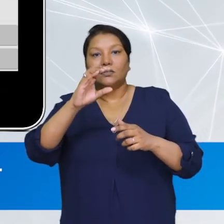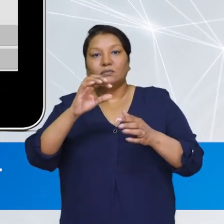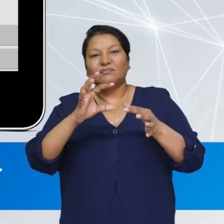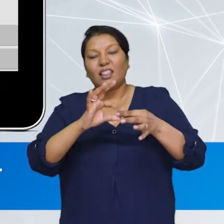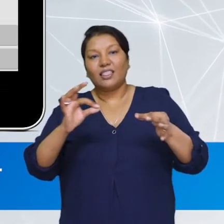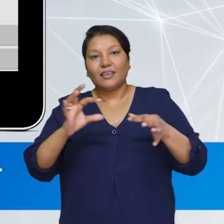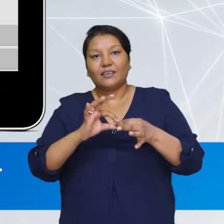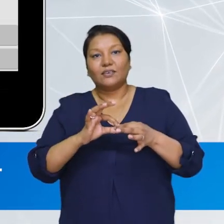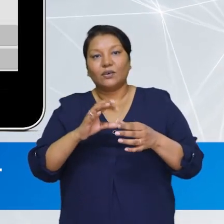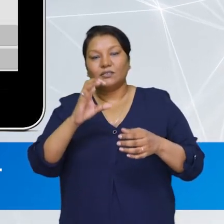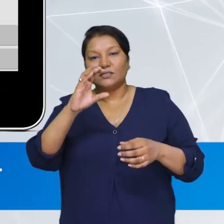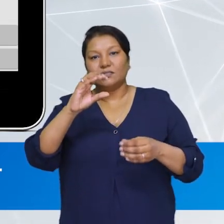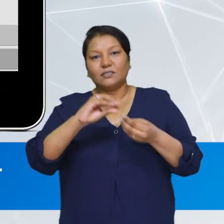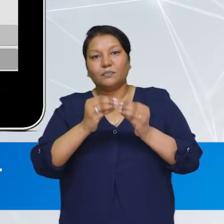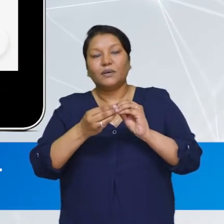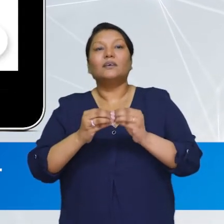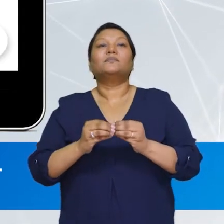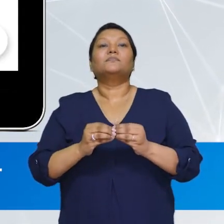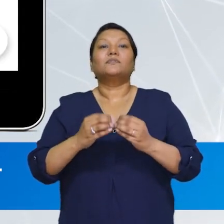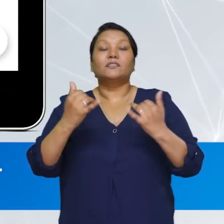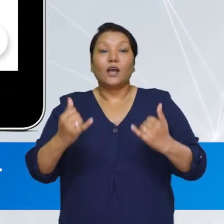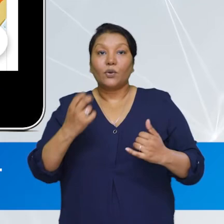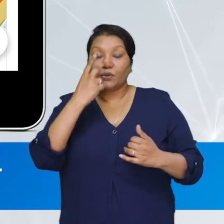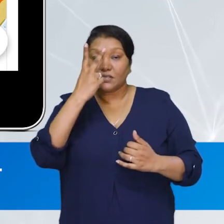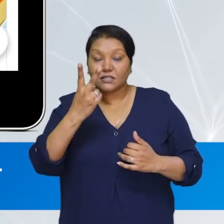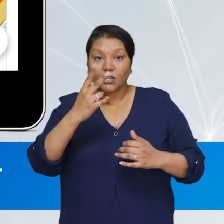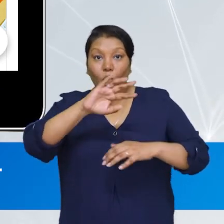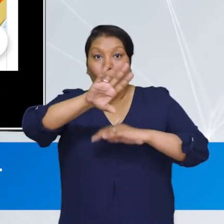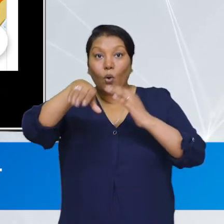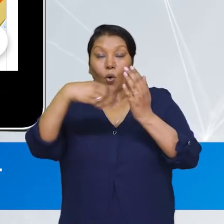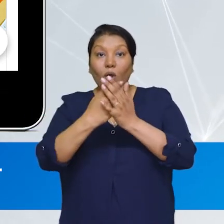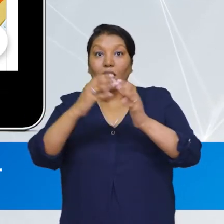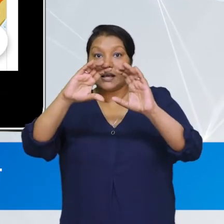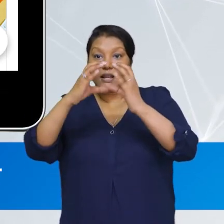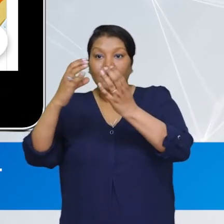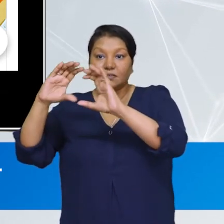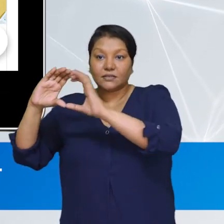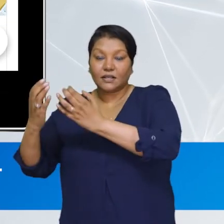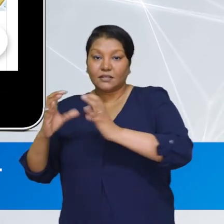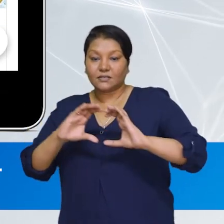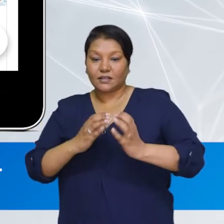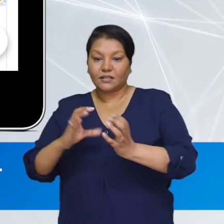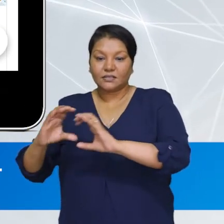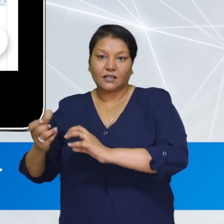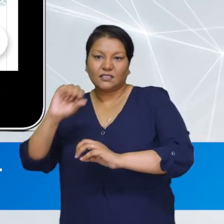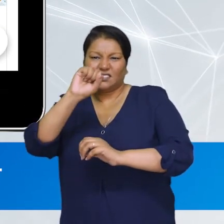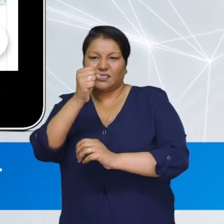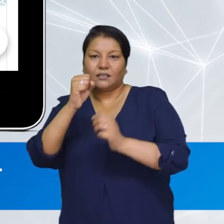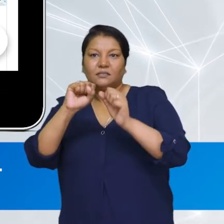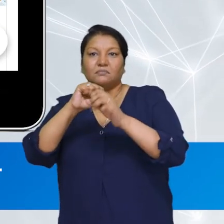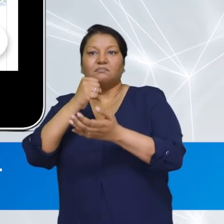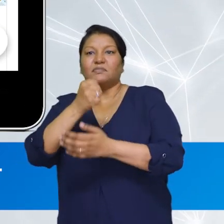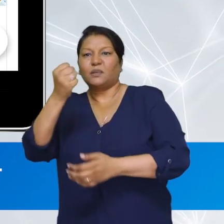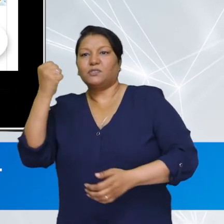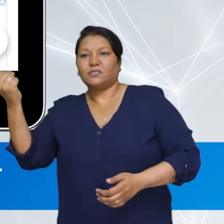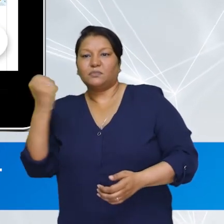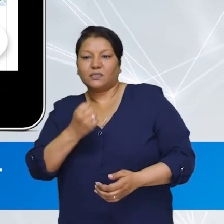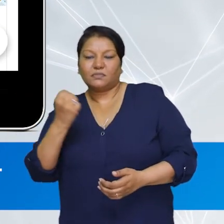by your school. You will now see all your classrooms listed on the Google Classroom